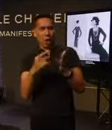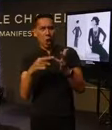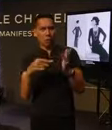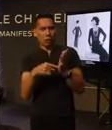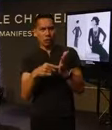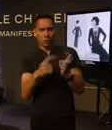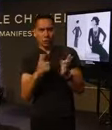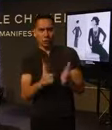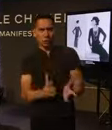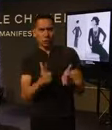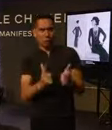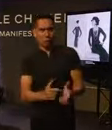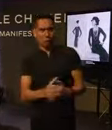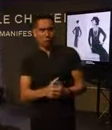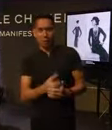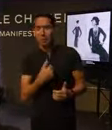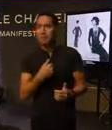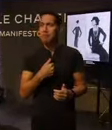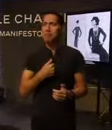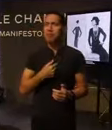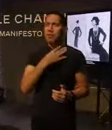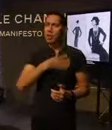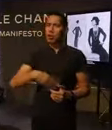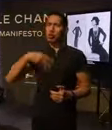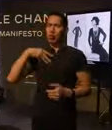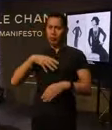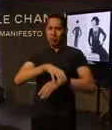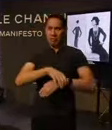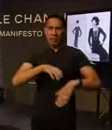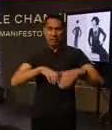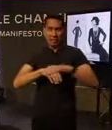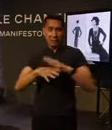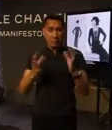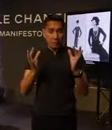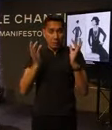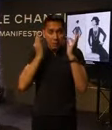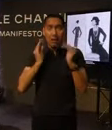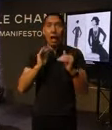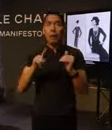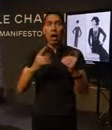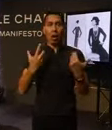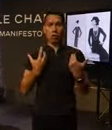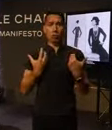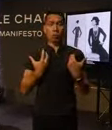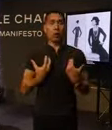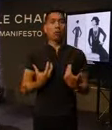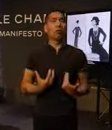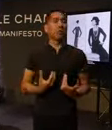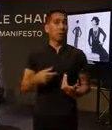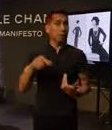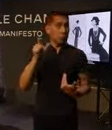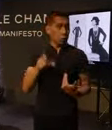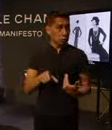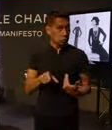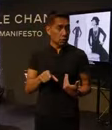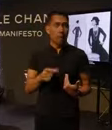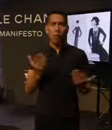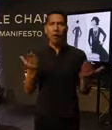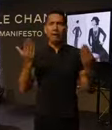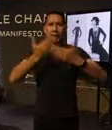And instead of the jewellery being about a wealthy person, particularly with evening